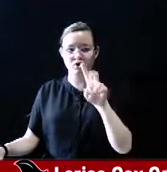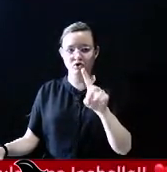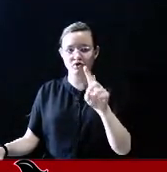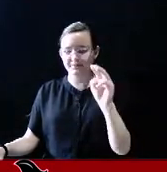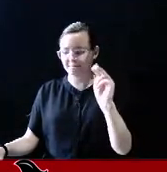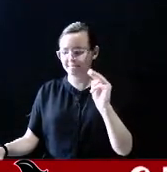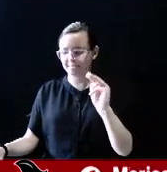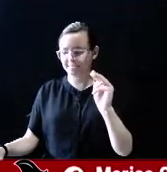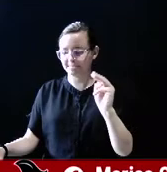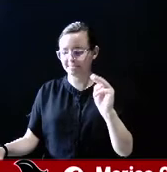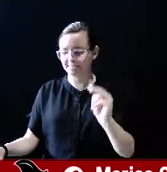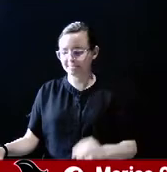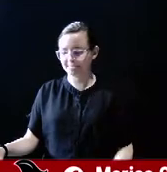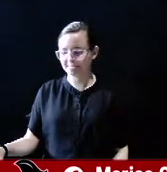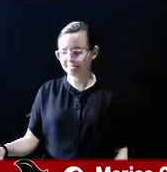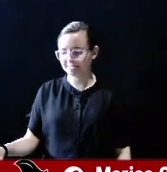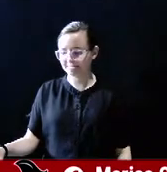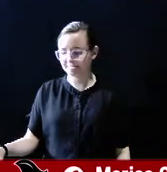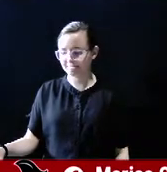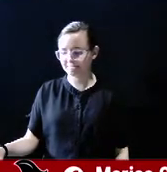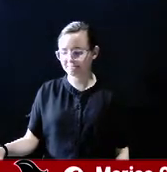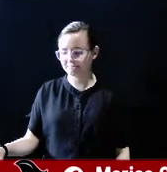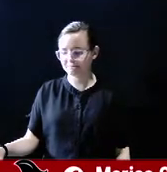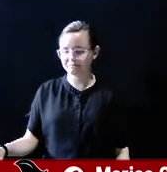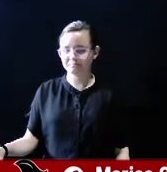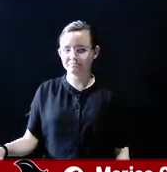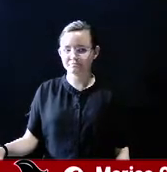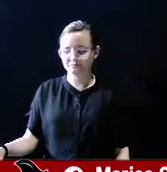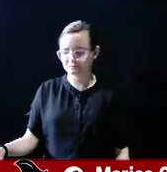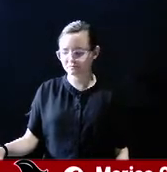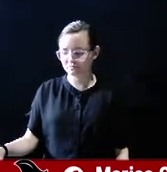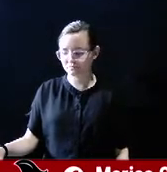Gerard Timothy Michael Jr.